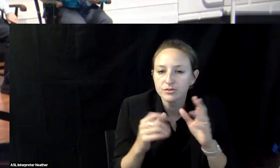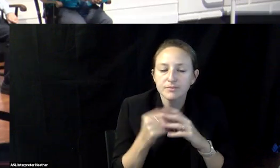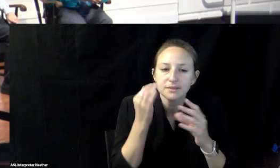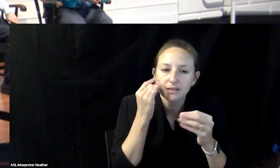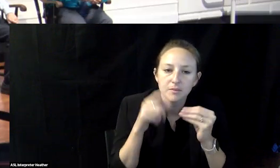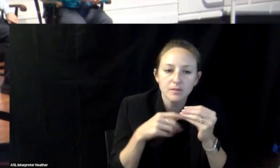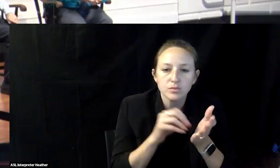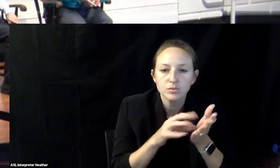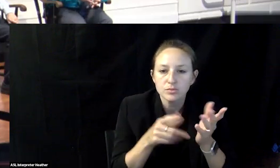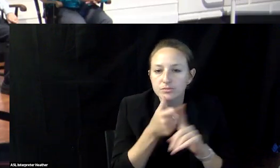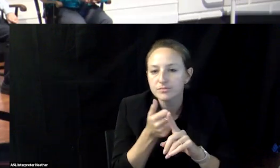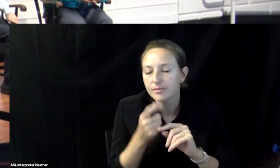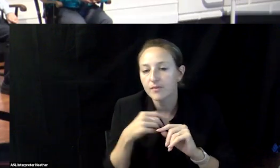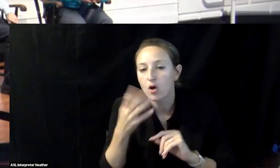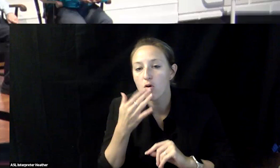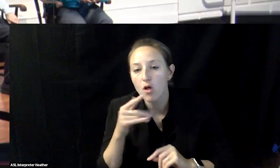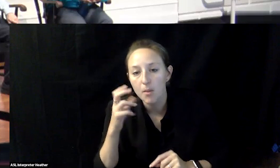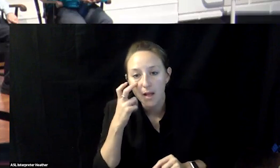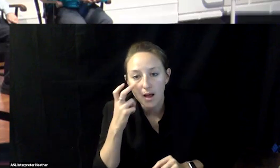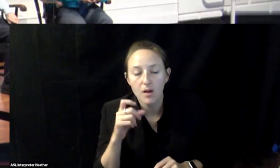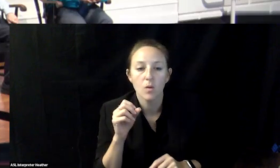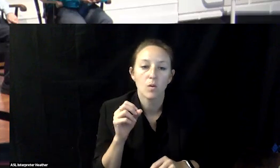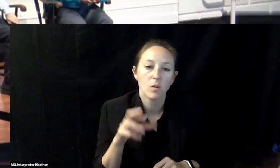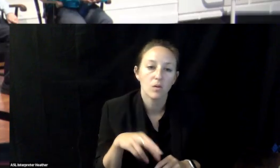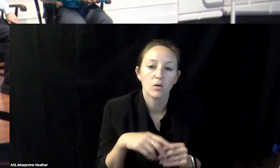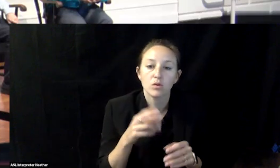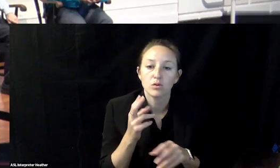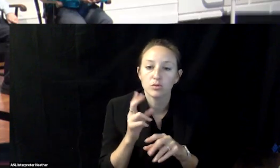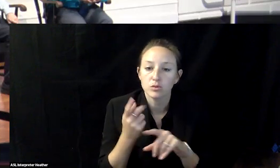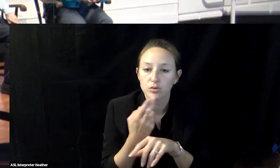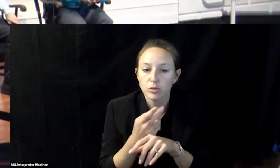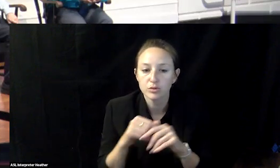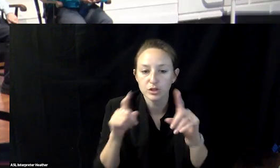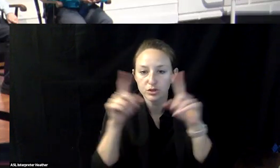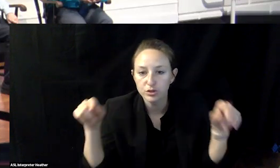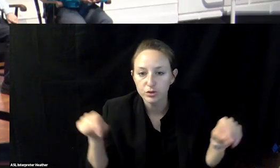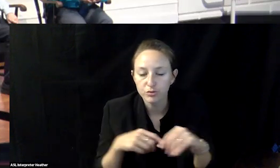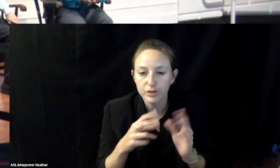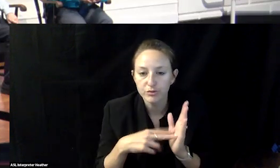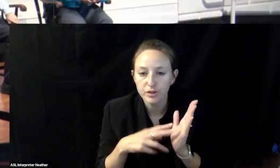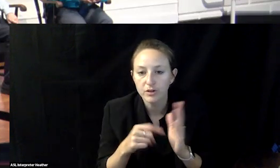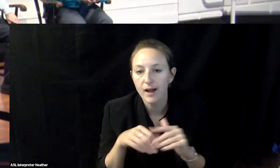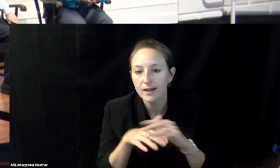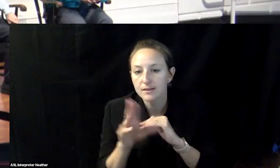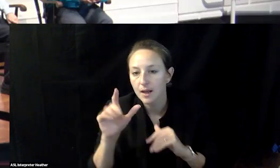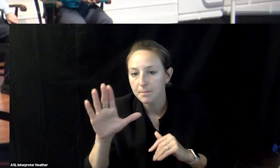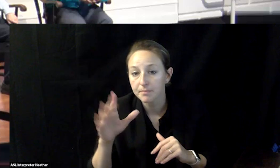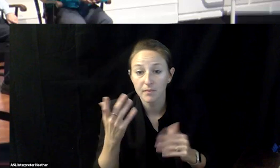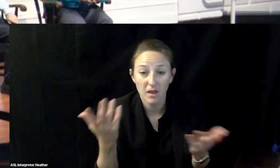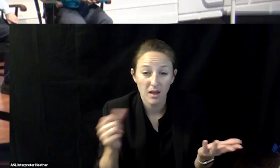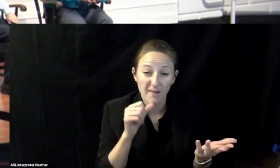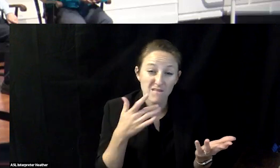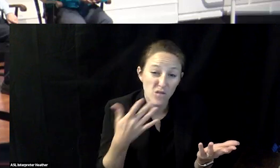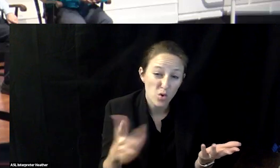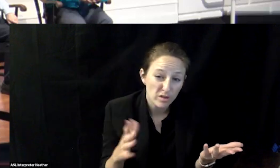or my student who relied on a screen reader to access the web. But unfortunately, I find that it's been much